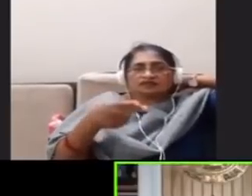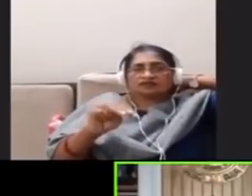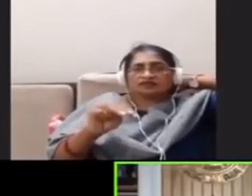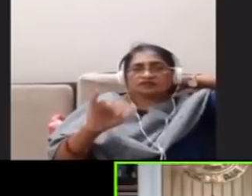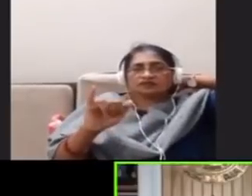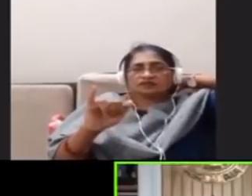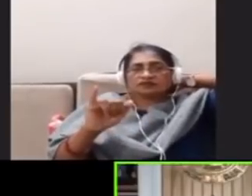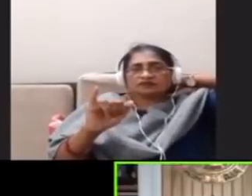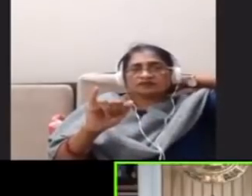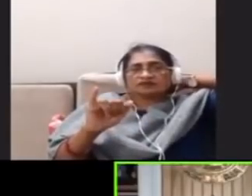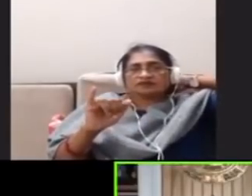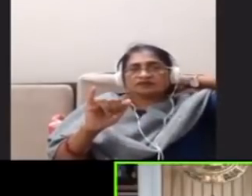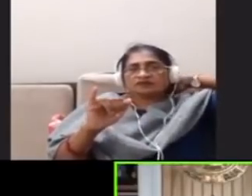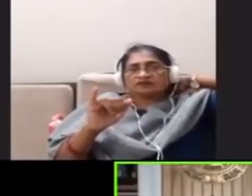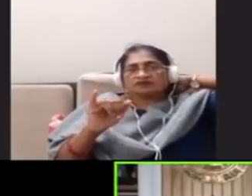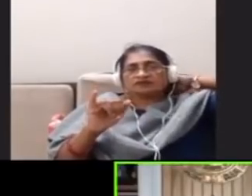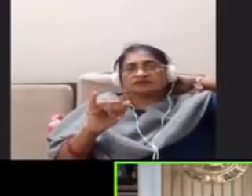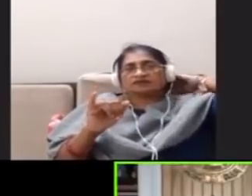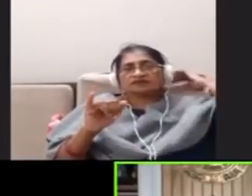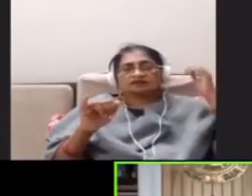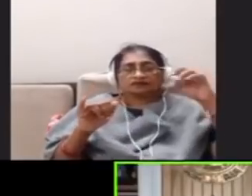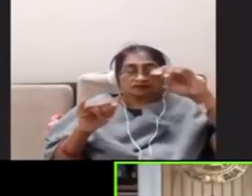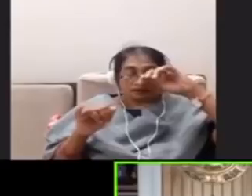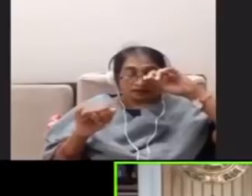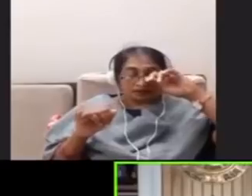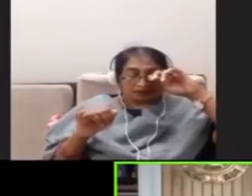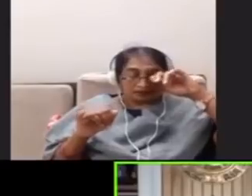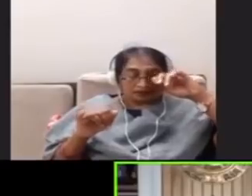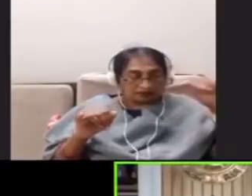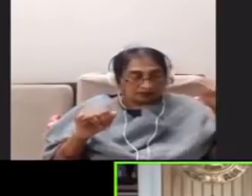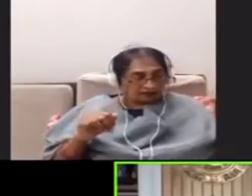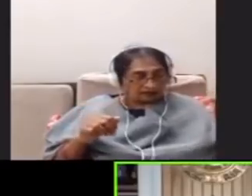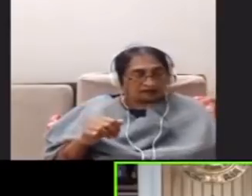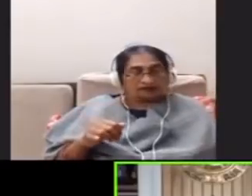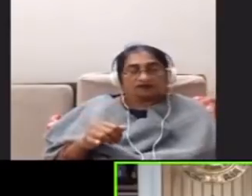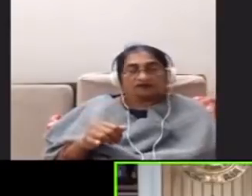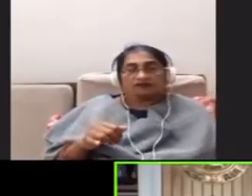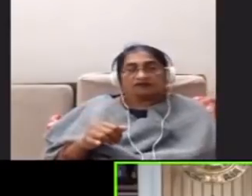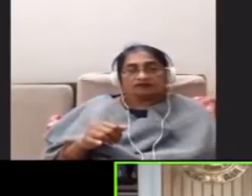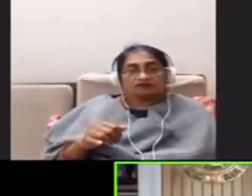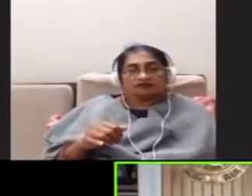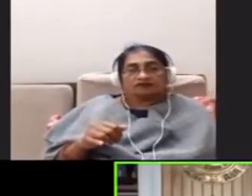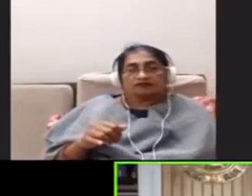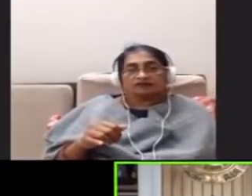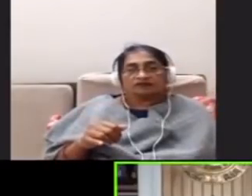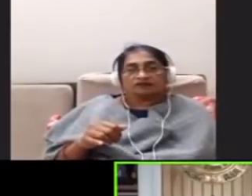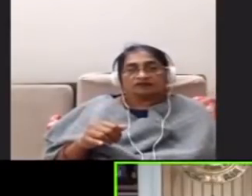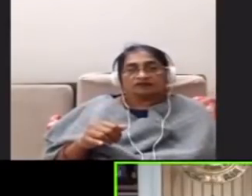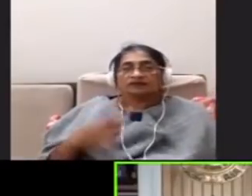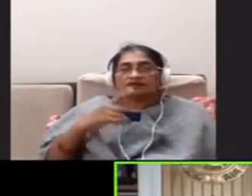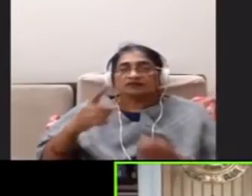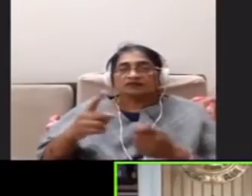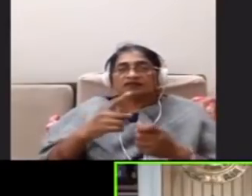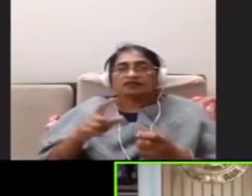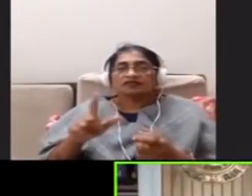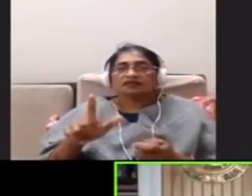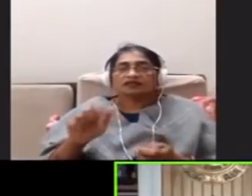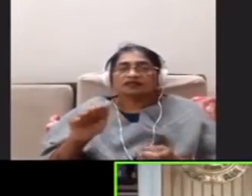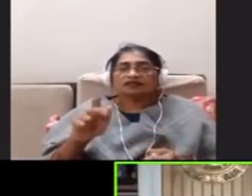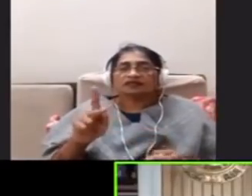program that they are currently engaged. And I think personally, I've had a chat with Lakshmi and with